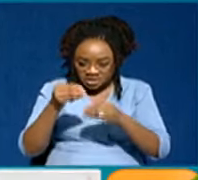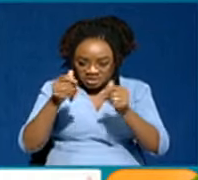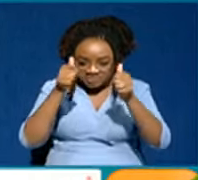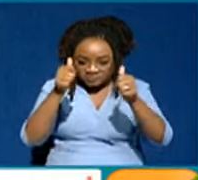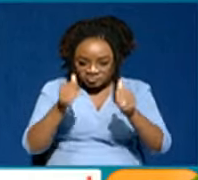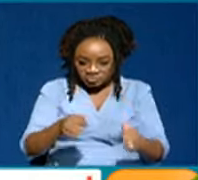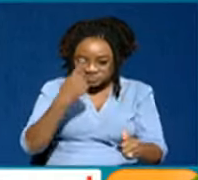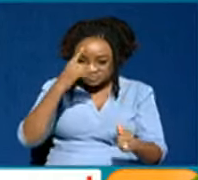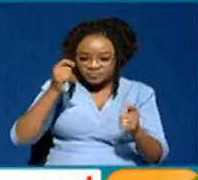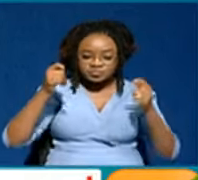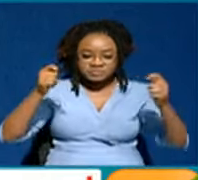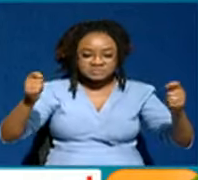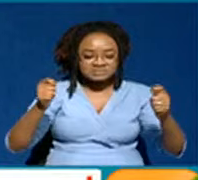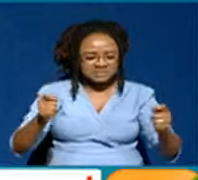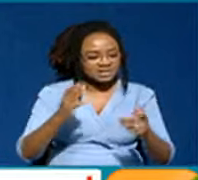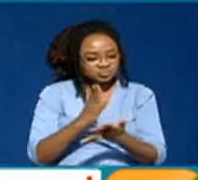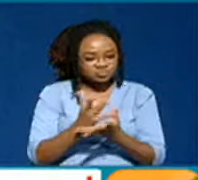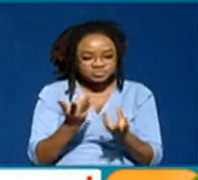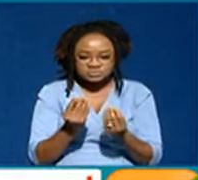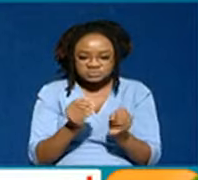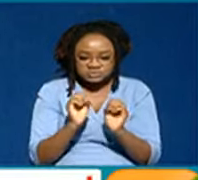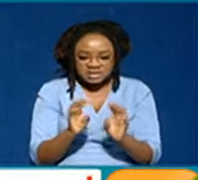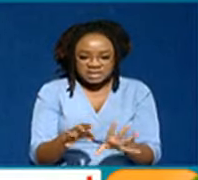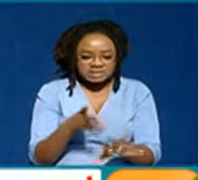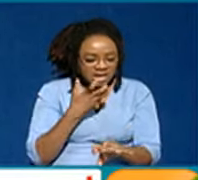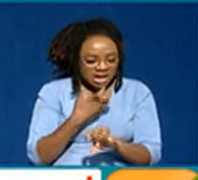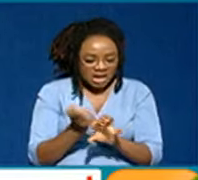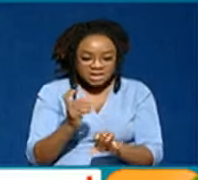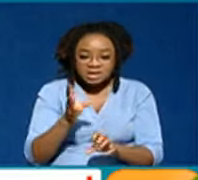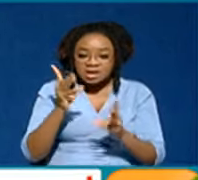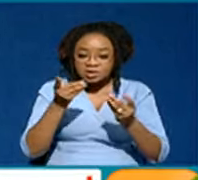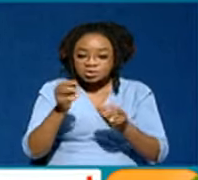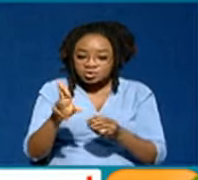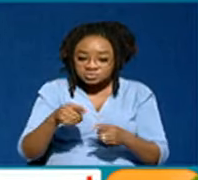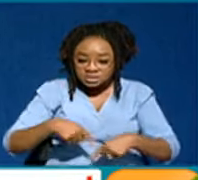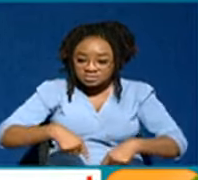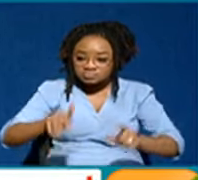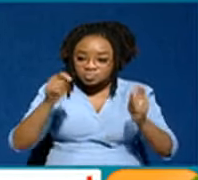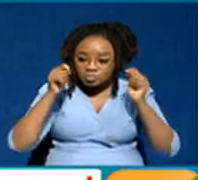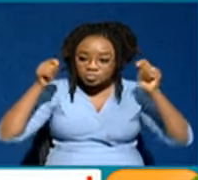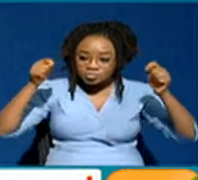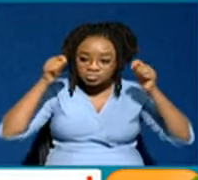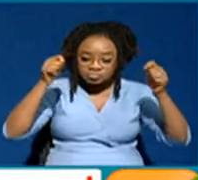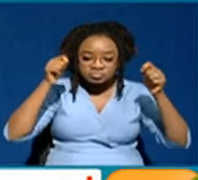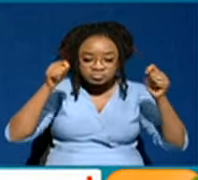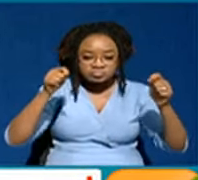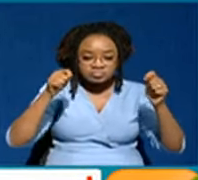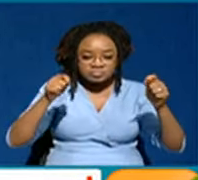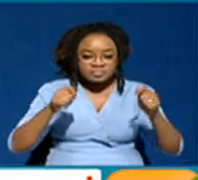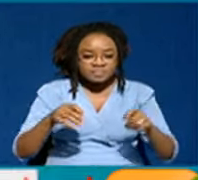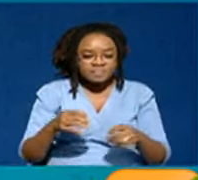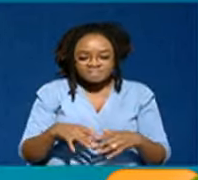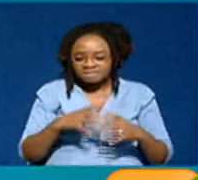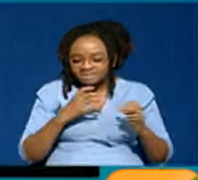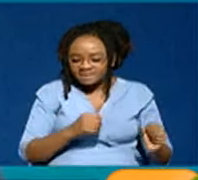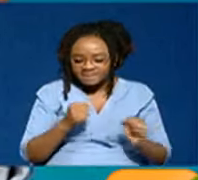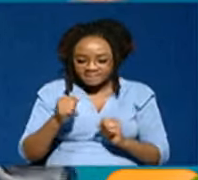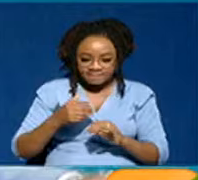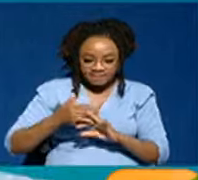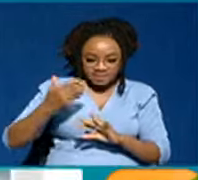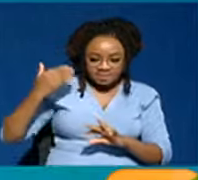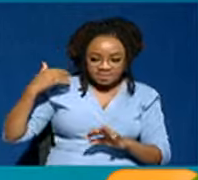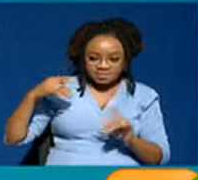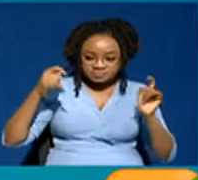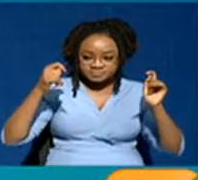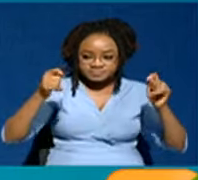For the doctors to actually go on the street is not for fun. That's why the last strike that we had is 7 years ago. And before that, the last strike we had was